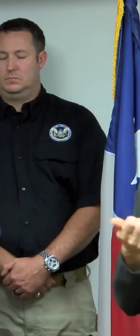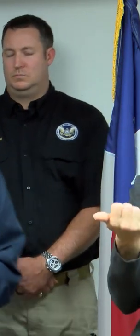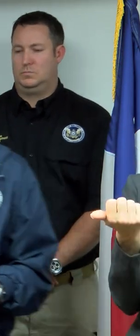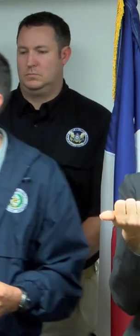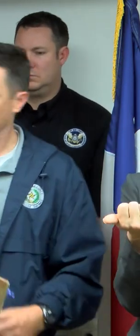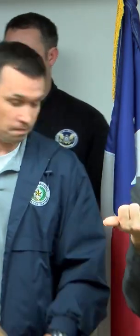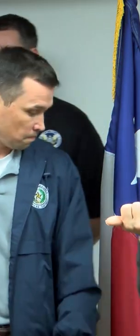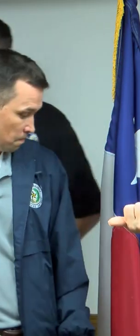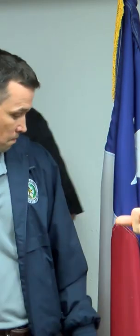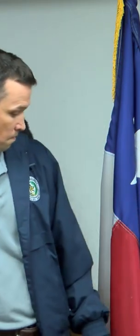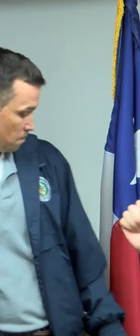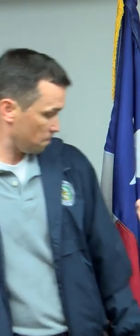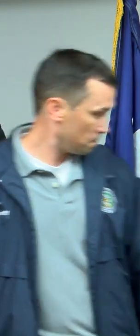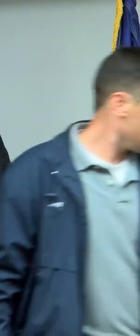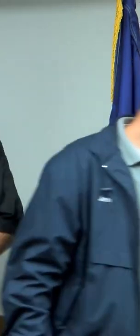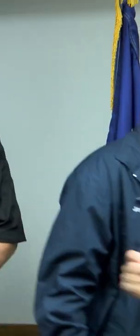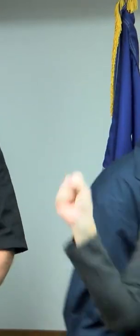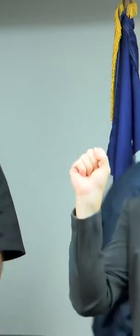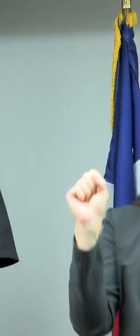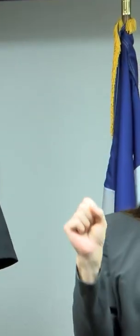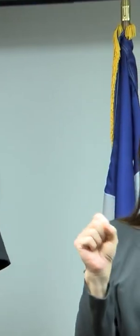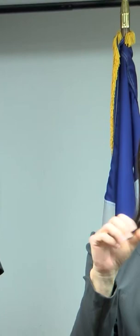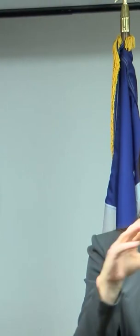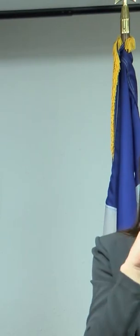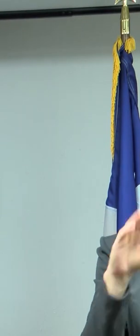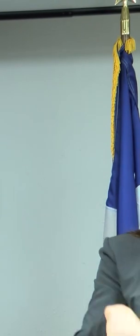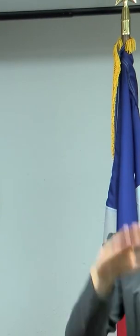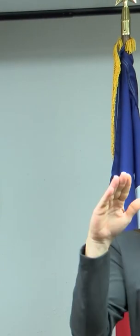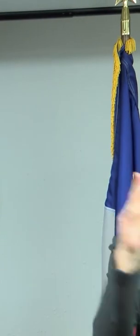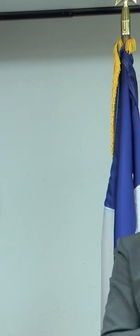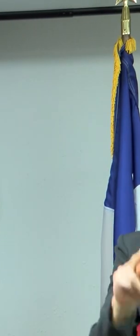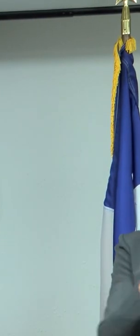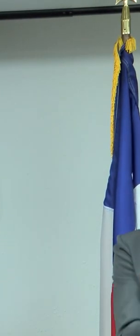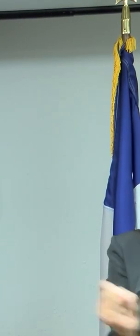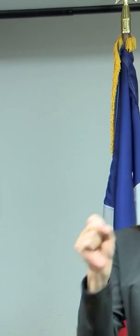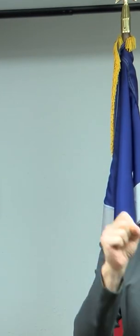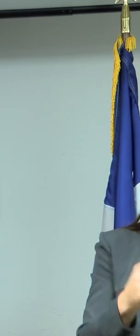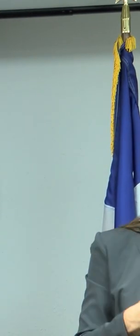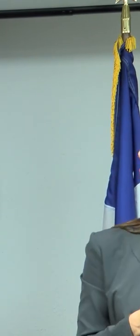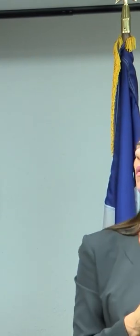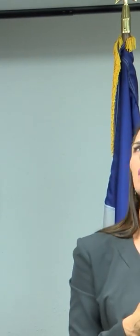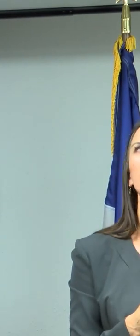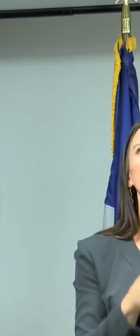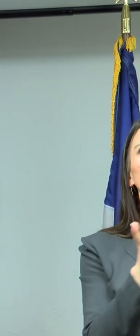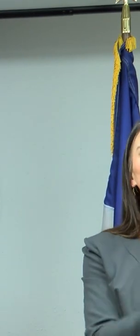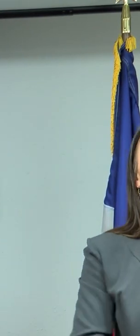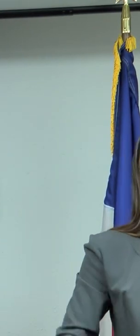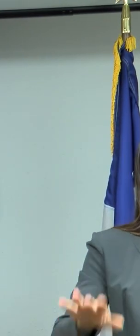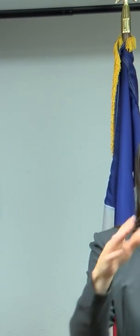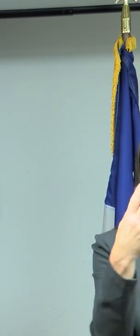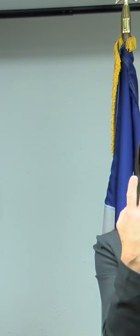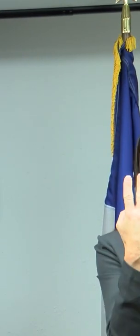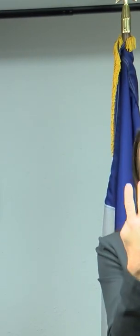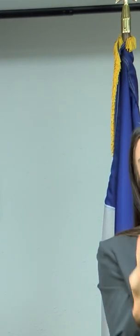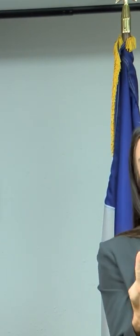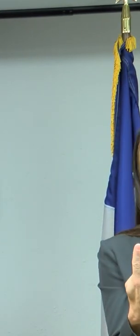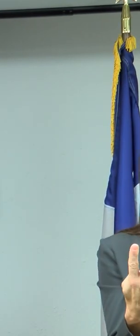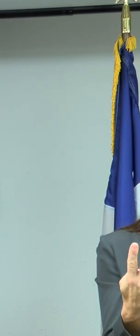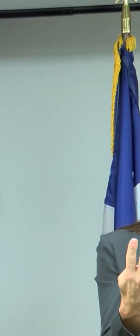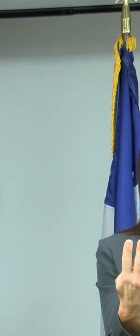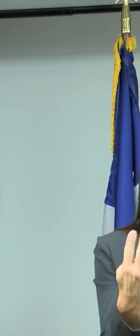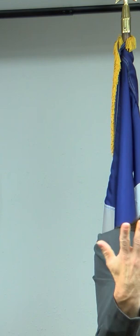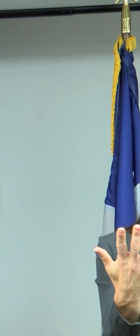Anybody want to? In the last 24 hours, there have been about 4 or 5 different small